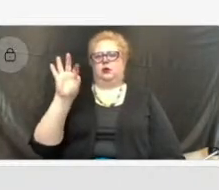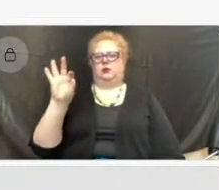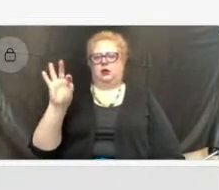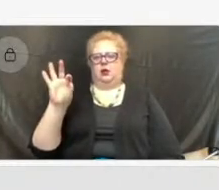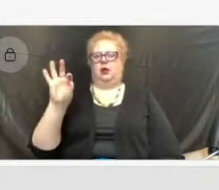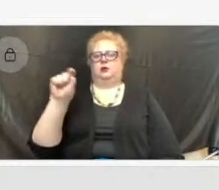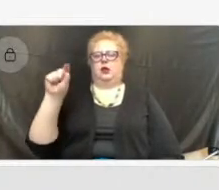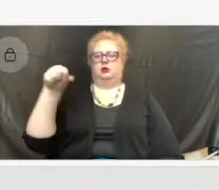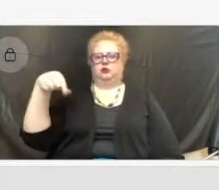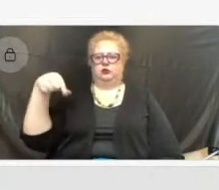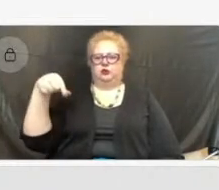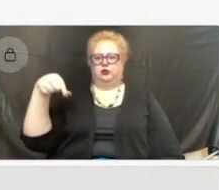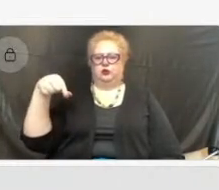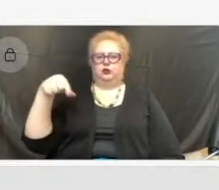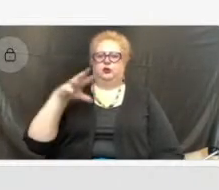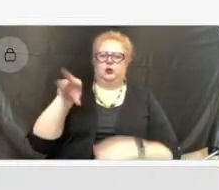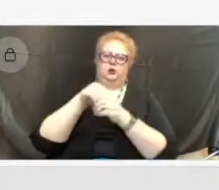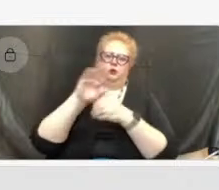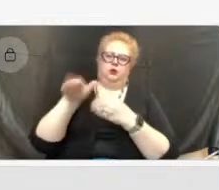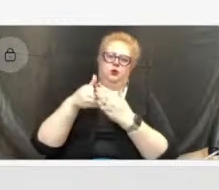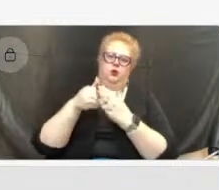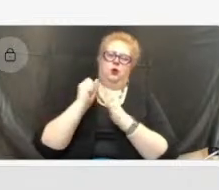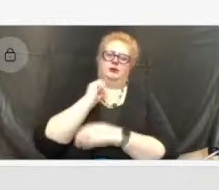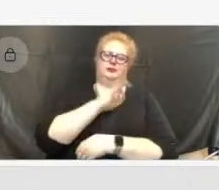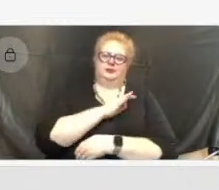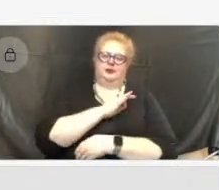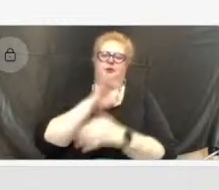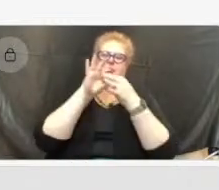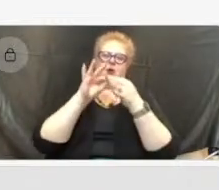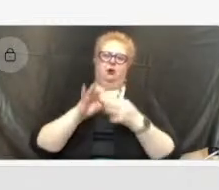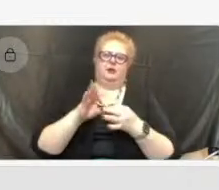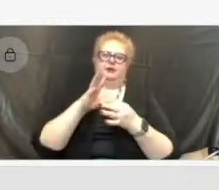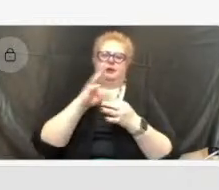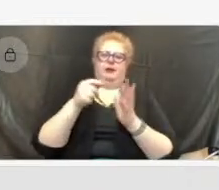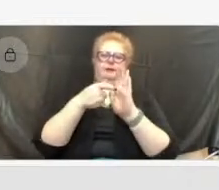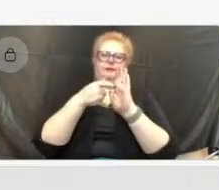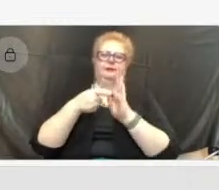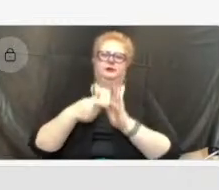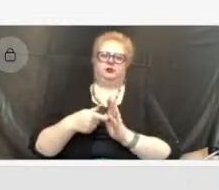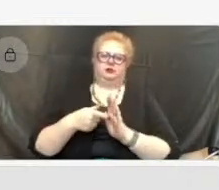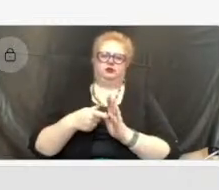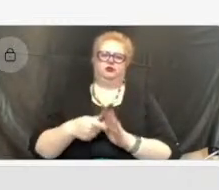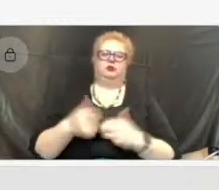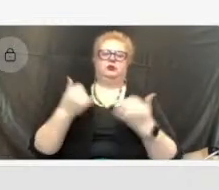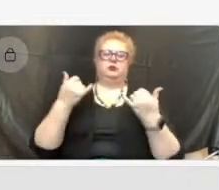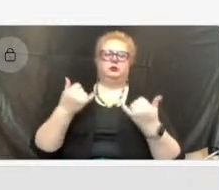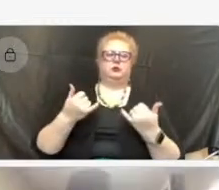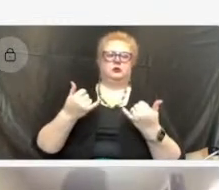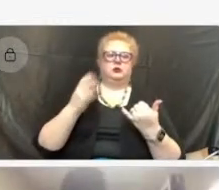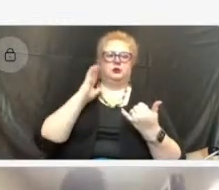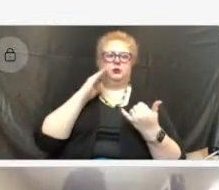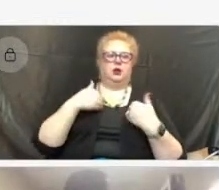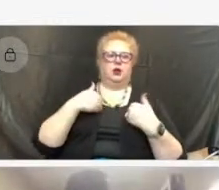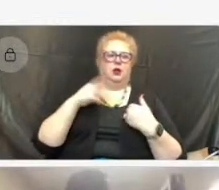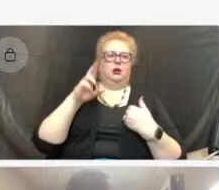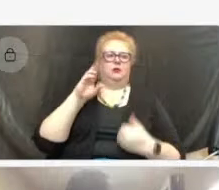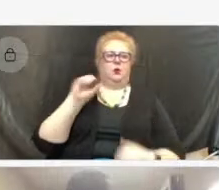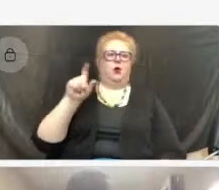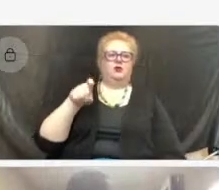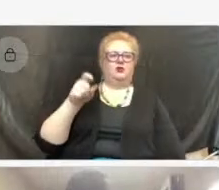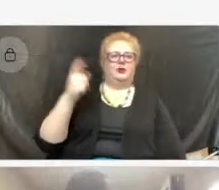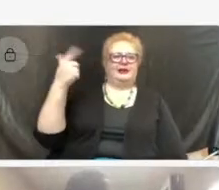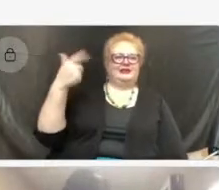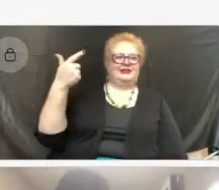S1499-Q, including all staff comments and conditions. May we have a roll call vote, please? I need a second,